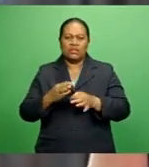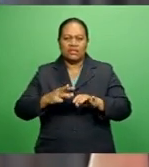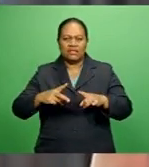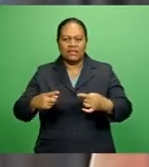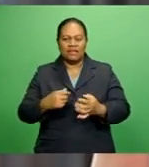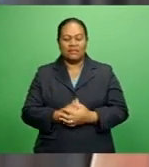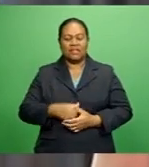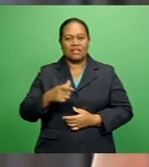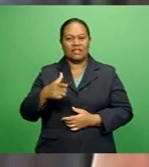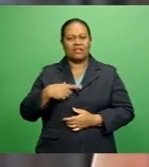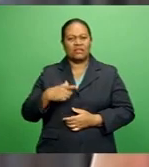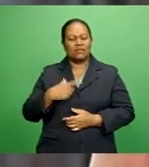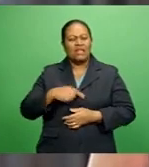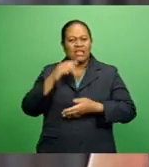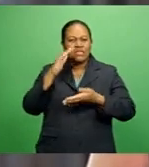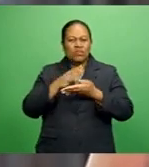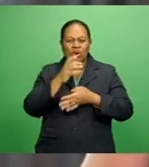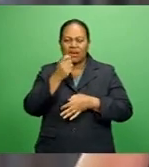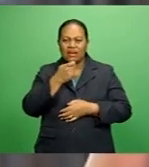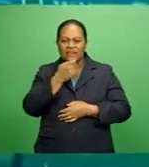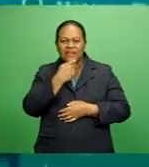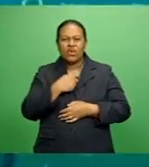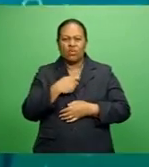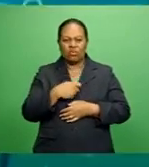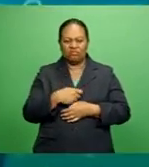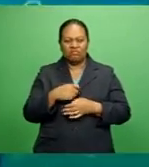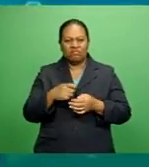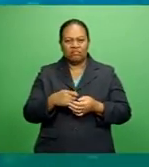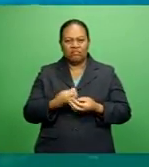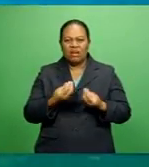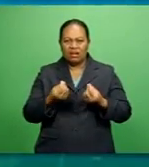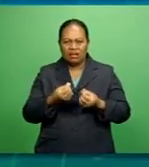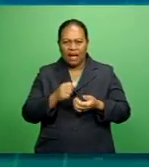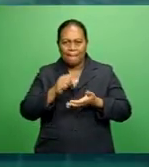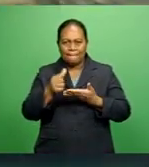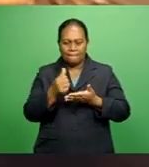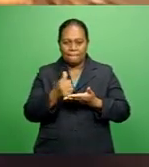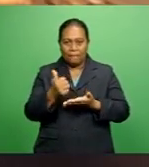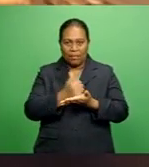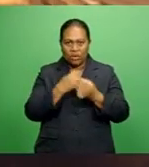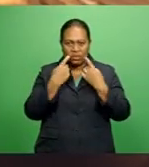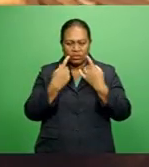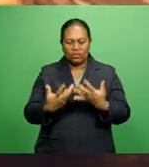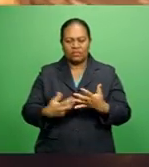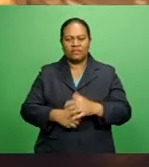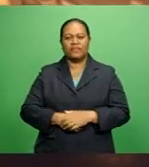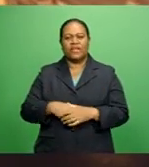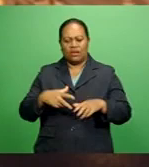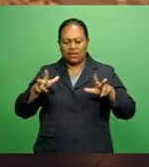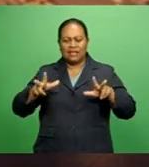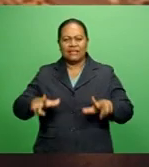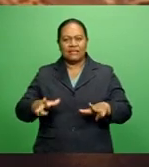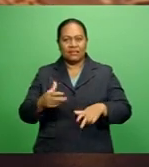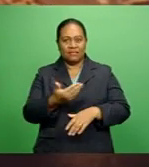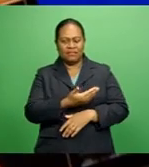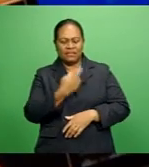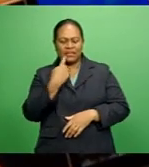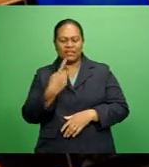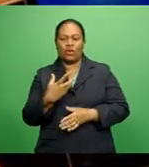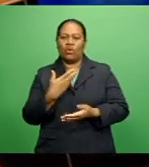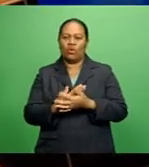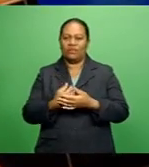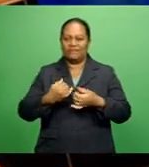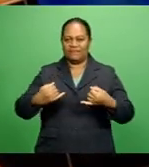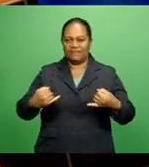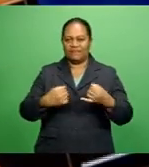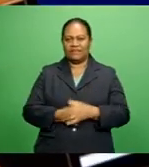why putting that small amount in at the beginning. Bitcoin is a digital currency. You can sign up for a digital wallet online, like